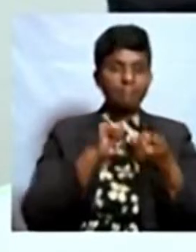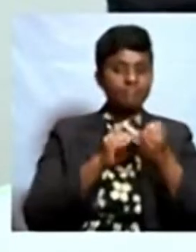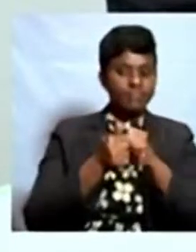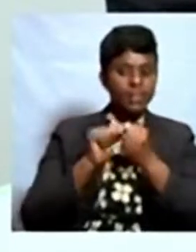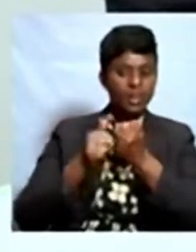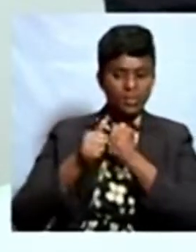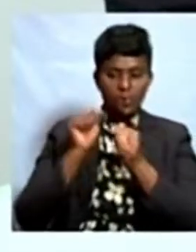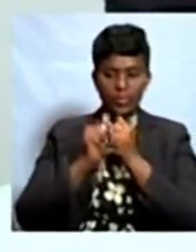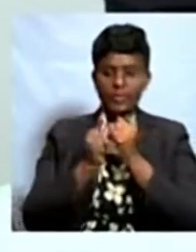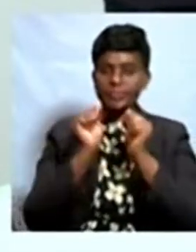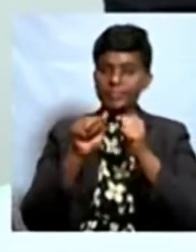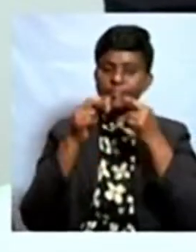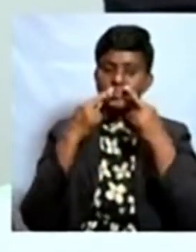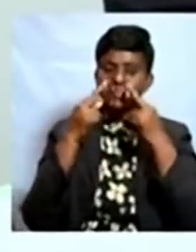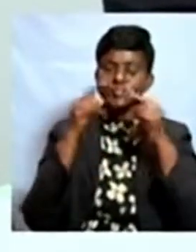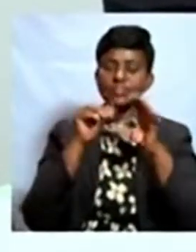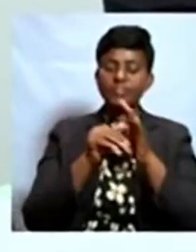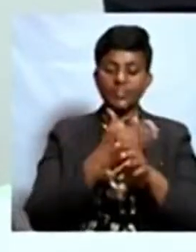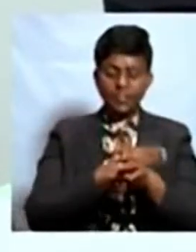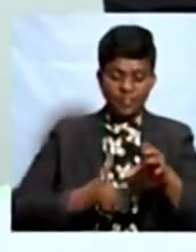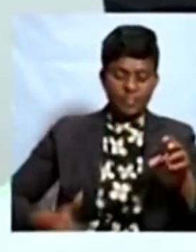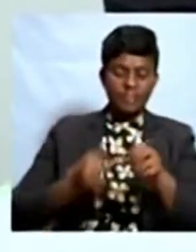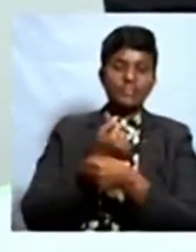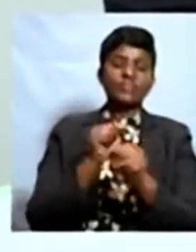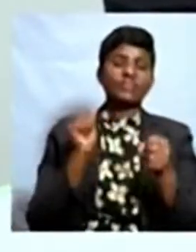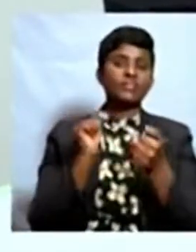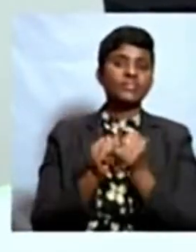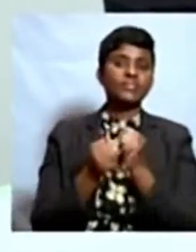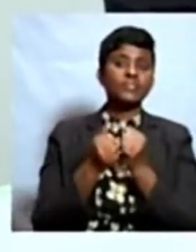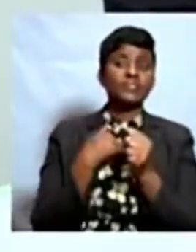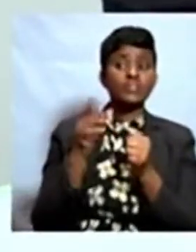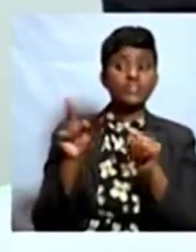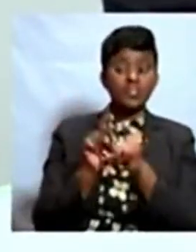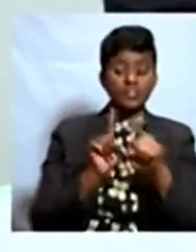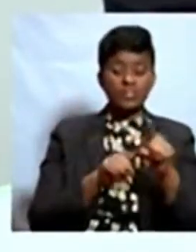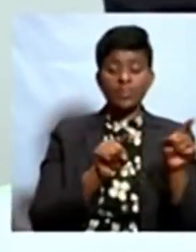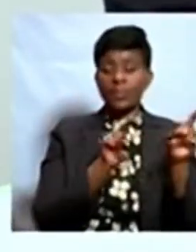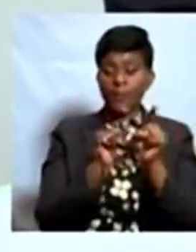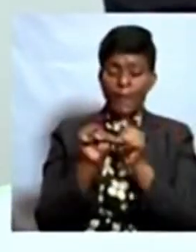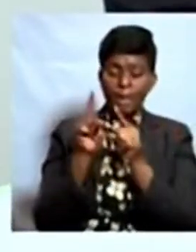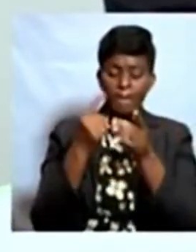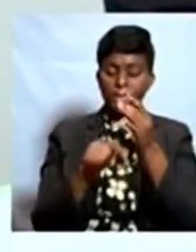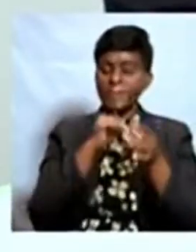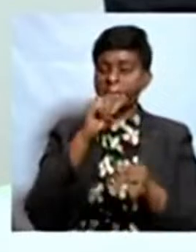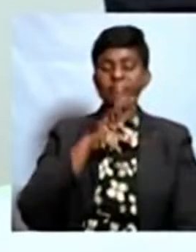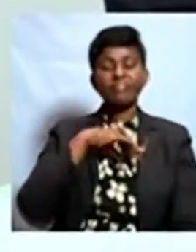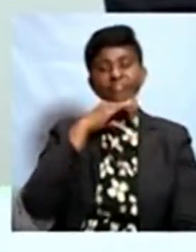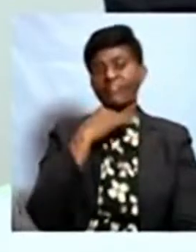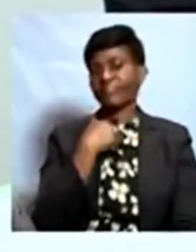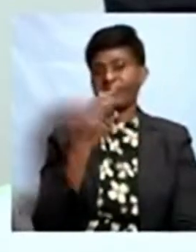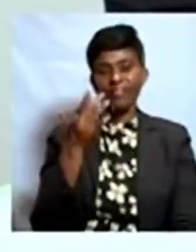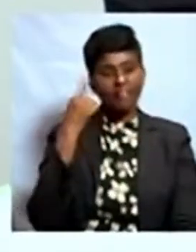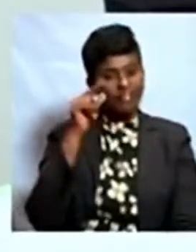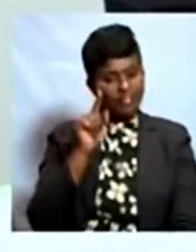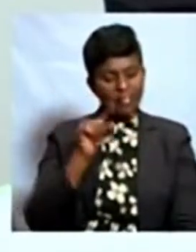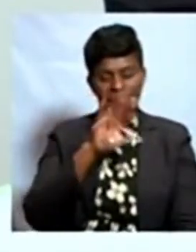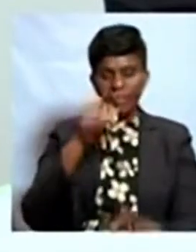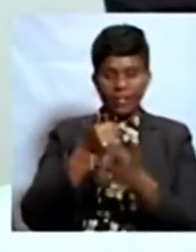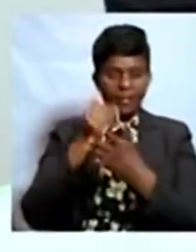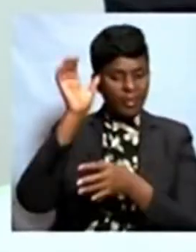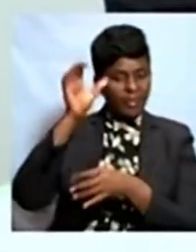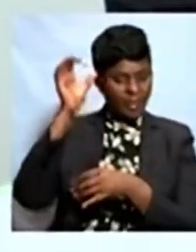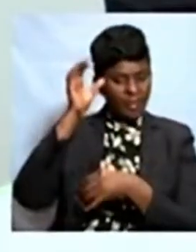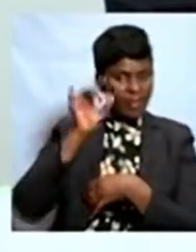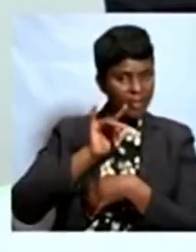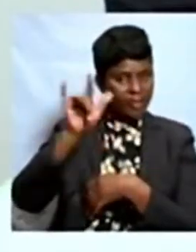that could result in serious safety concerns and is also inadequate for the Civil Aviation